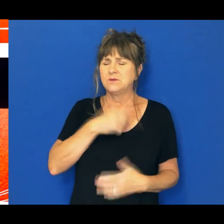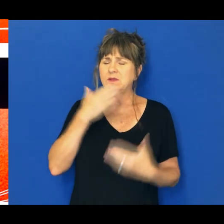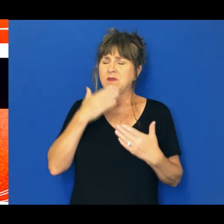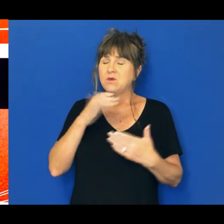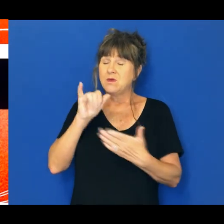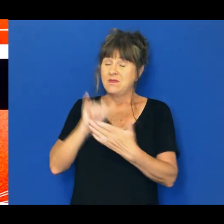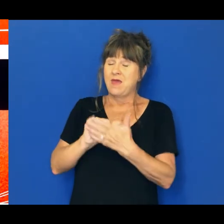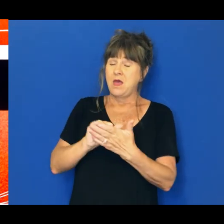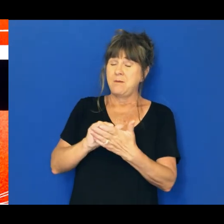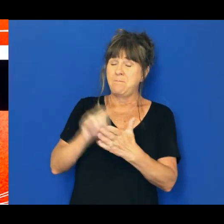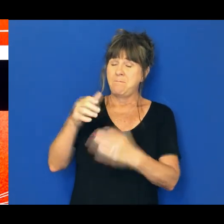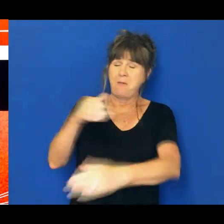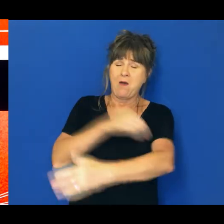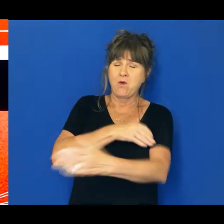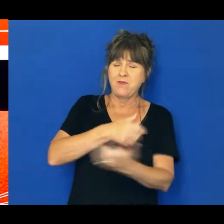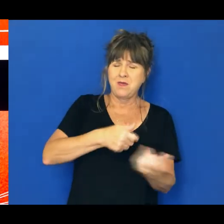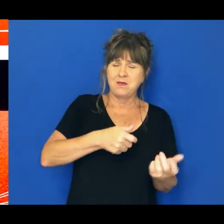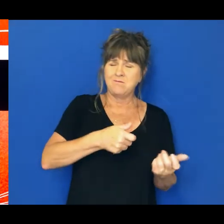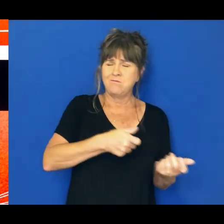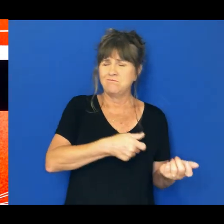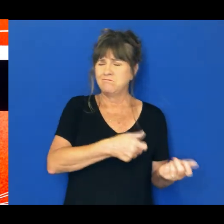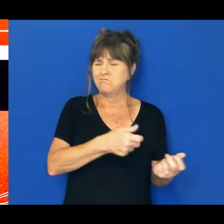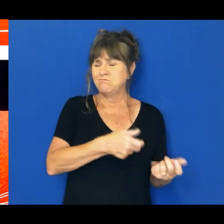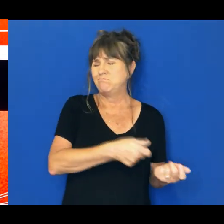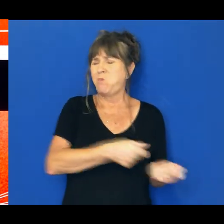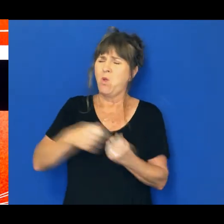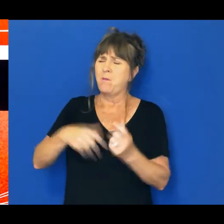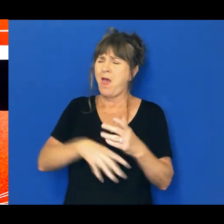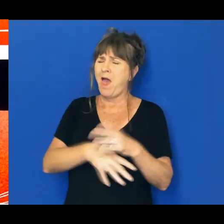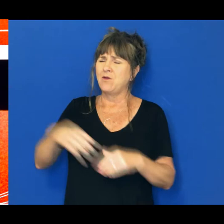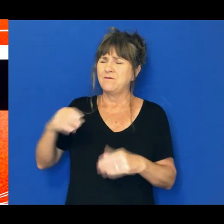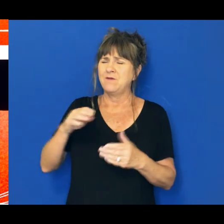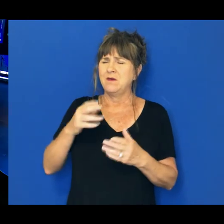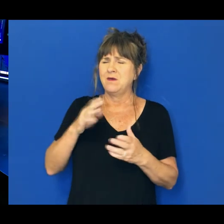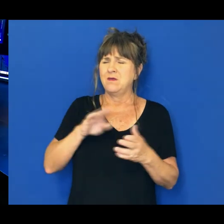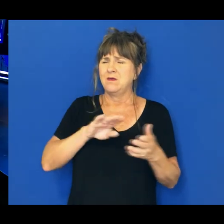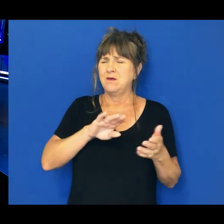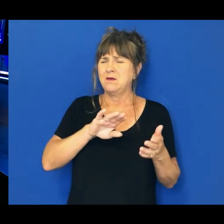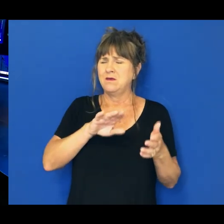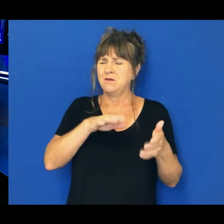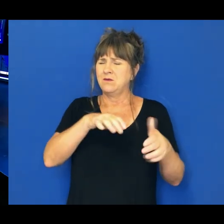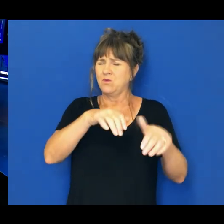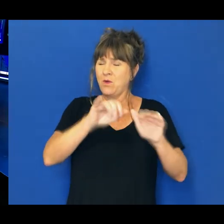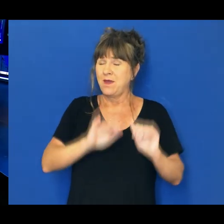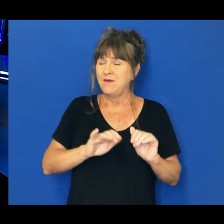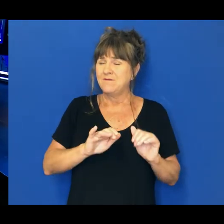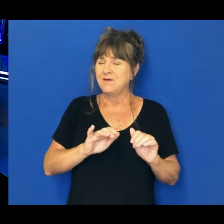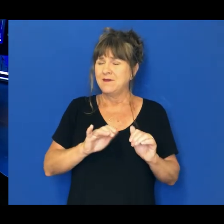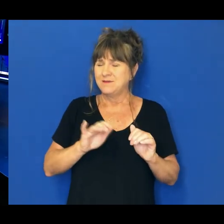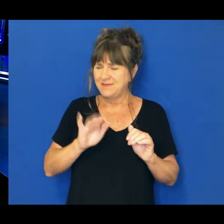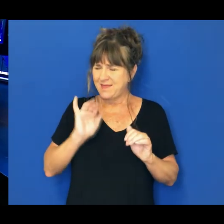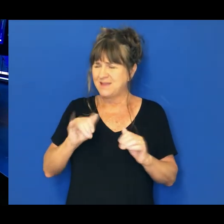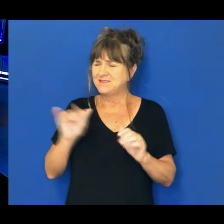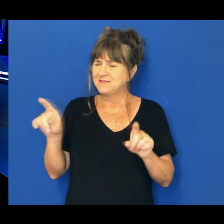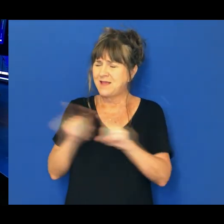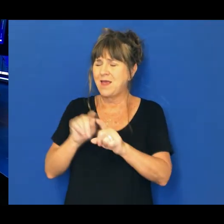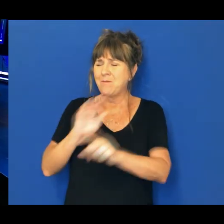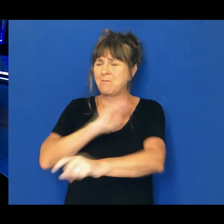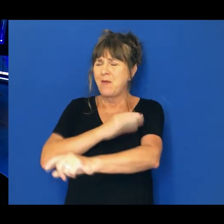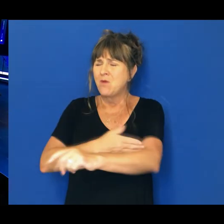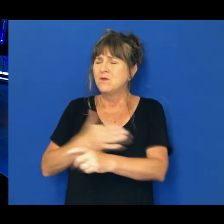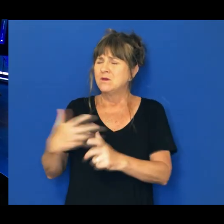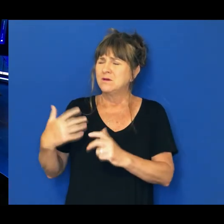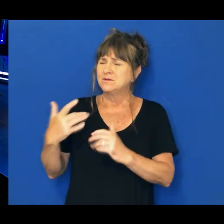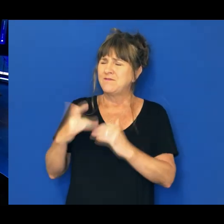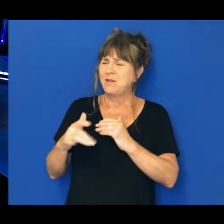same power that pulled him out of the grave is the same spirit and power that's available for us who believe. But